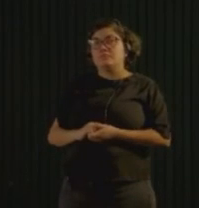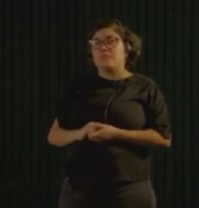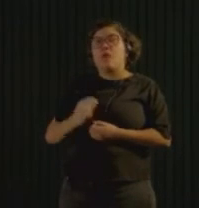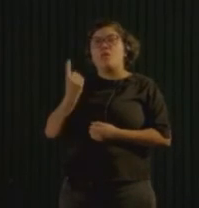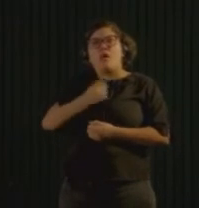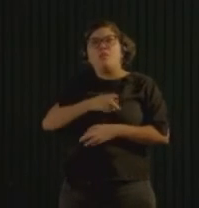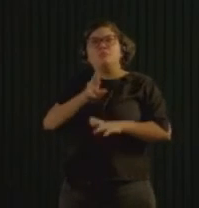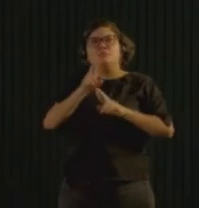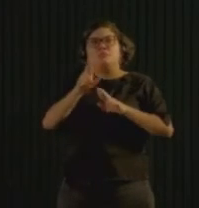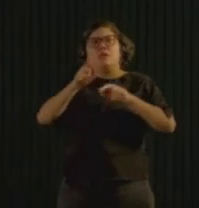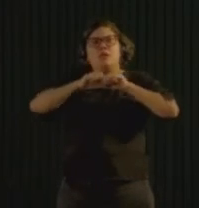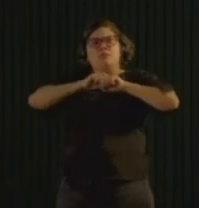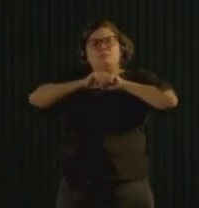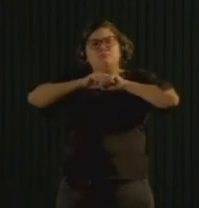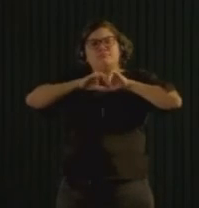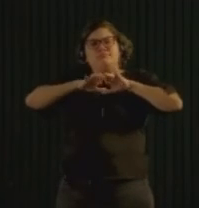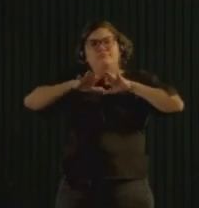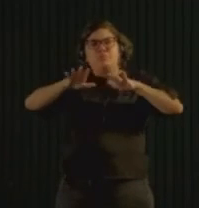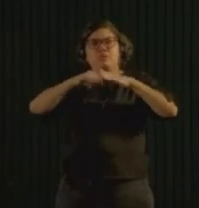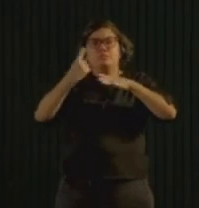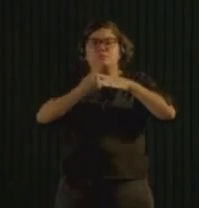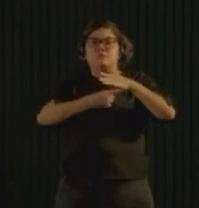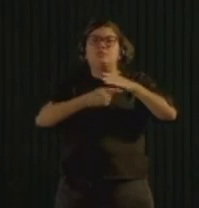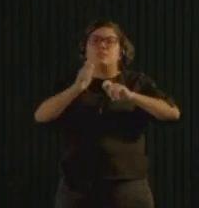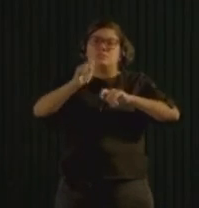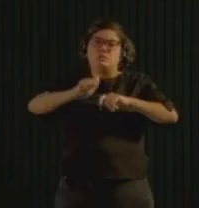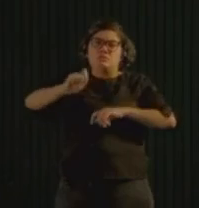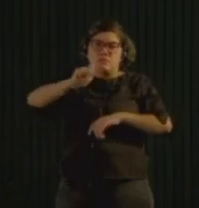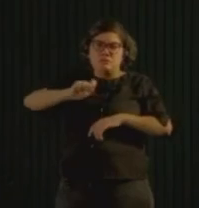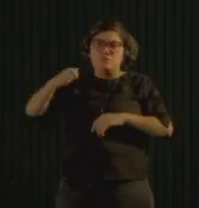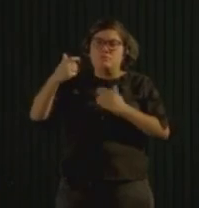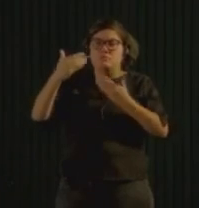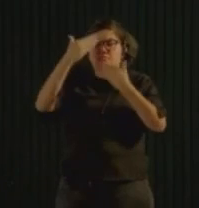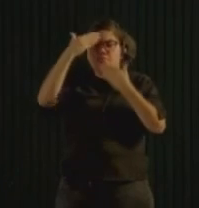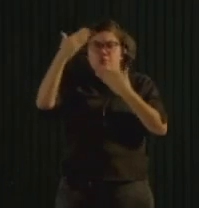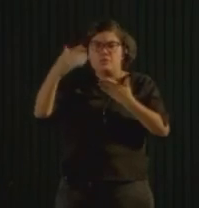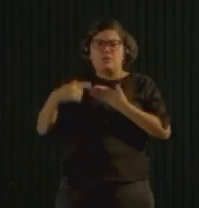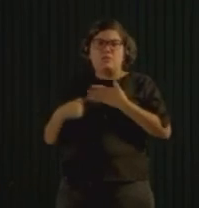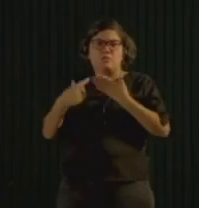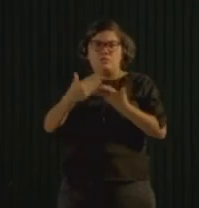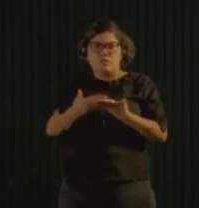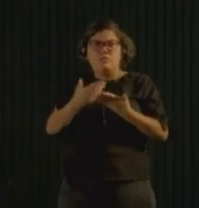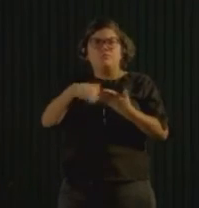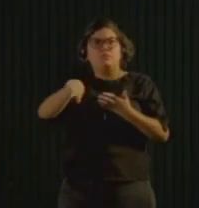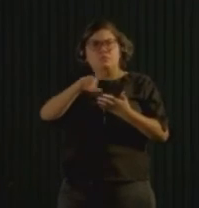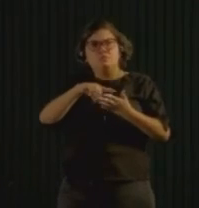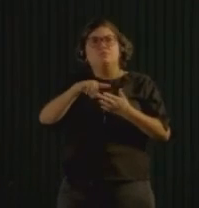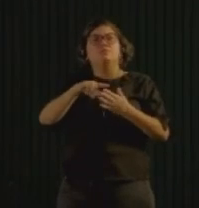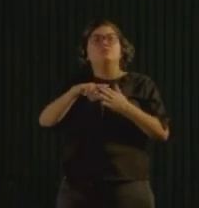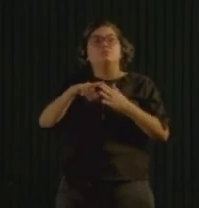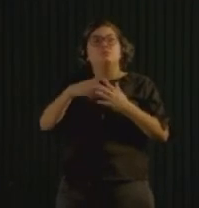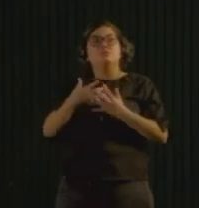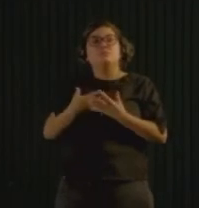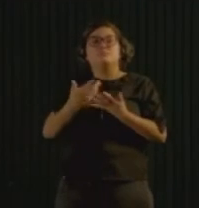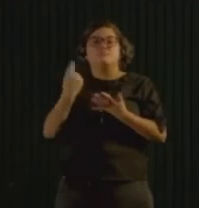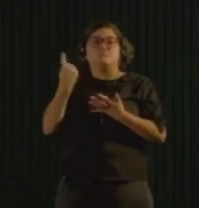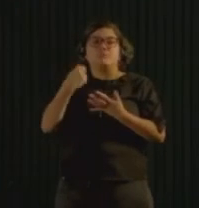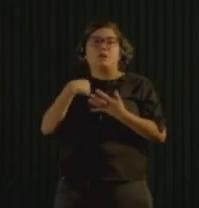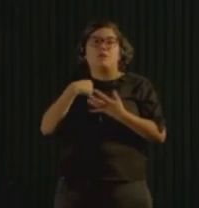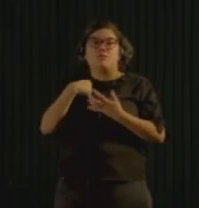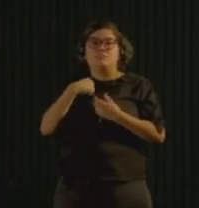impact. So thank you so much for inviting me and letting me speak today, and look forward to the next time our paths will cross.